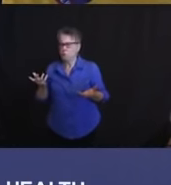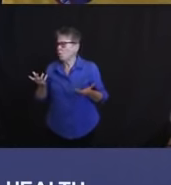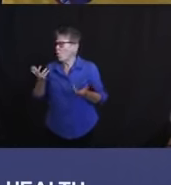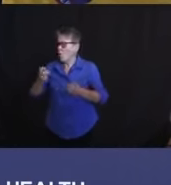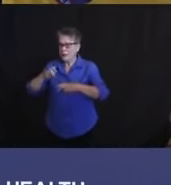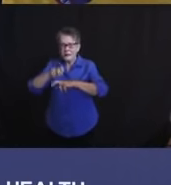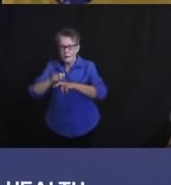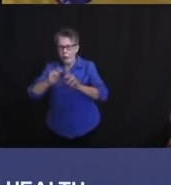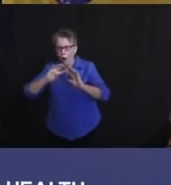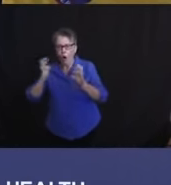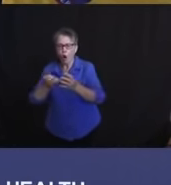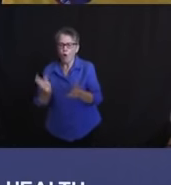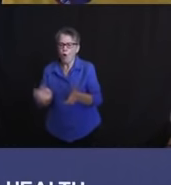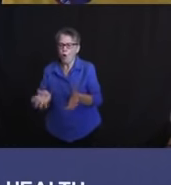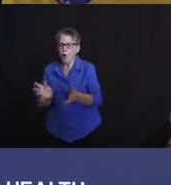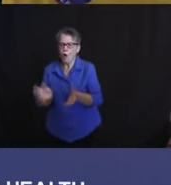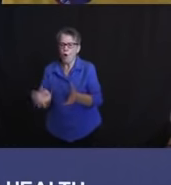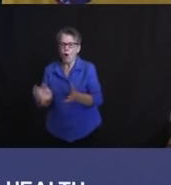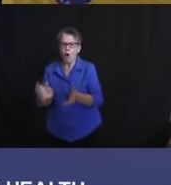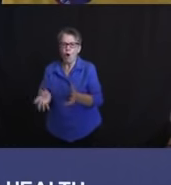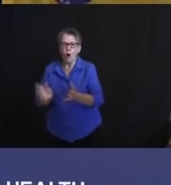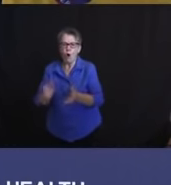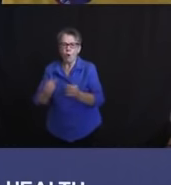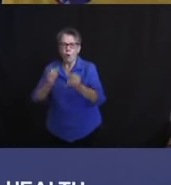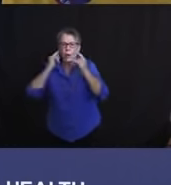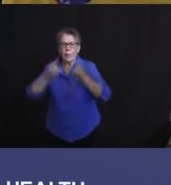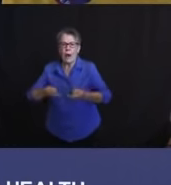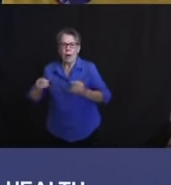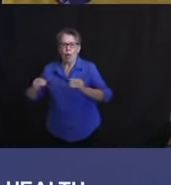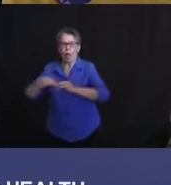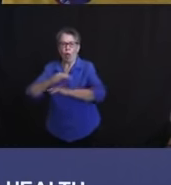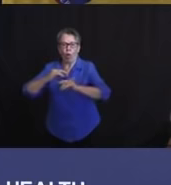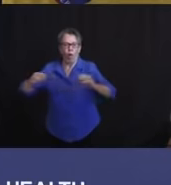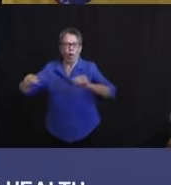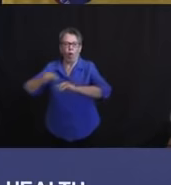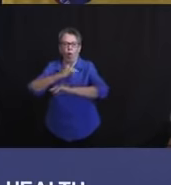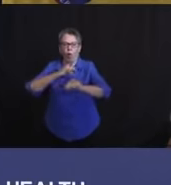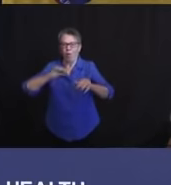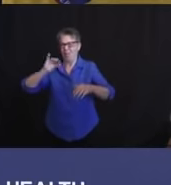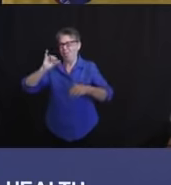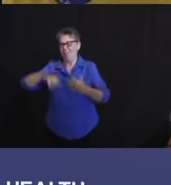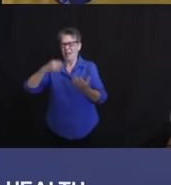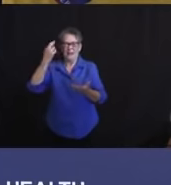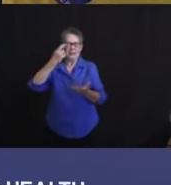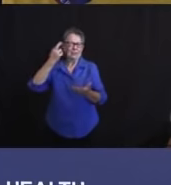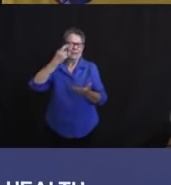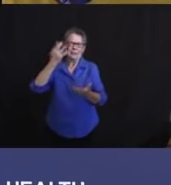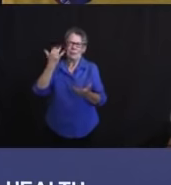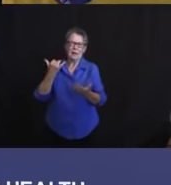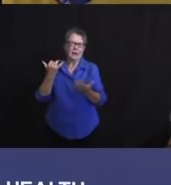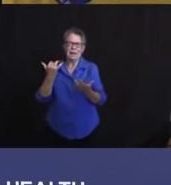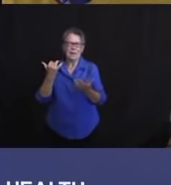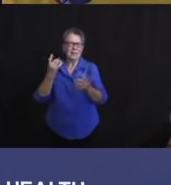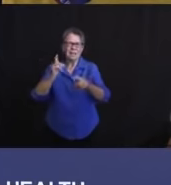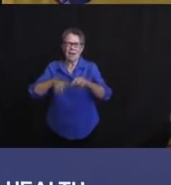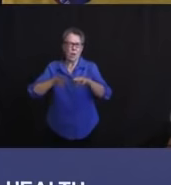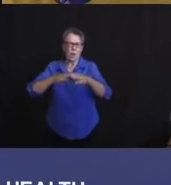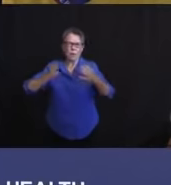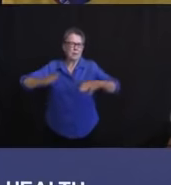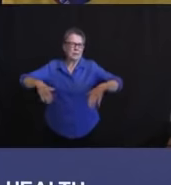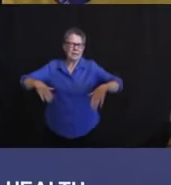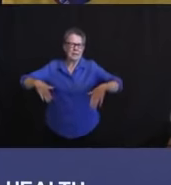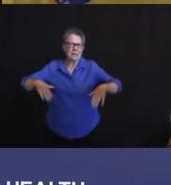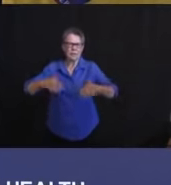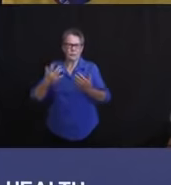hit hard enough is you don't have your mask on. And so in a camp, for instance, you're hopefully, if the weather's good, you're